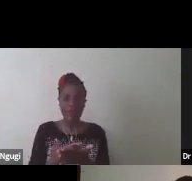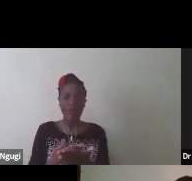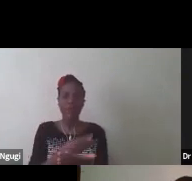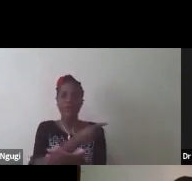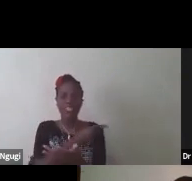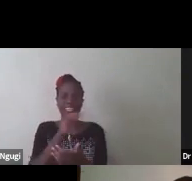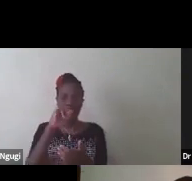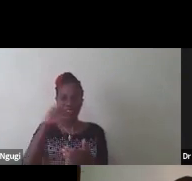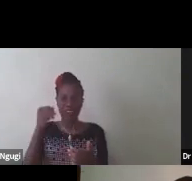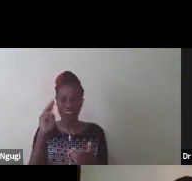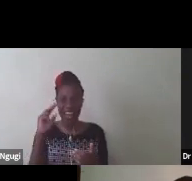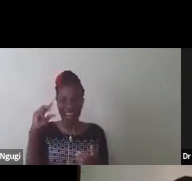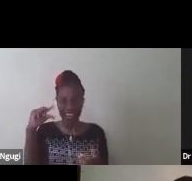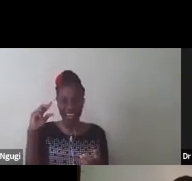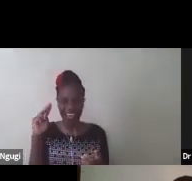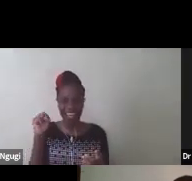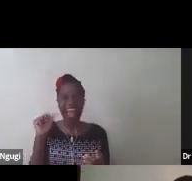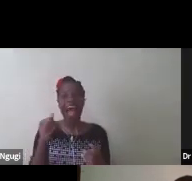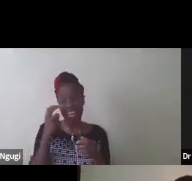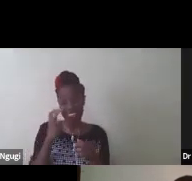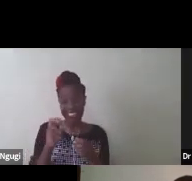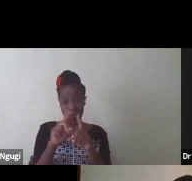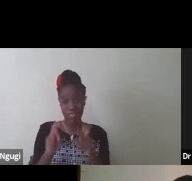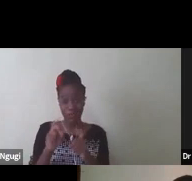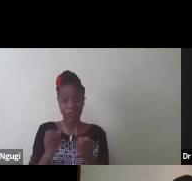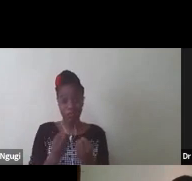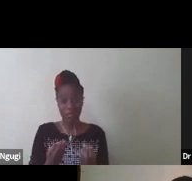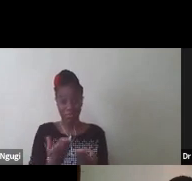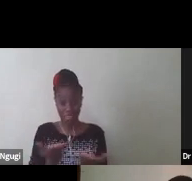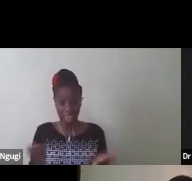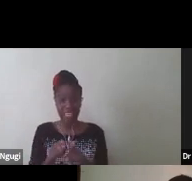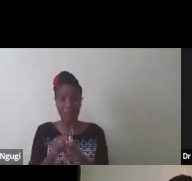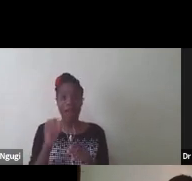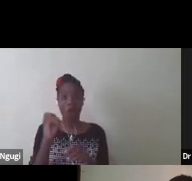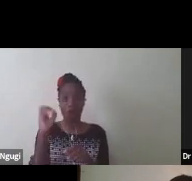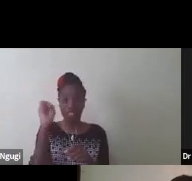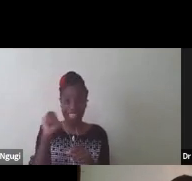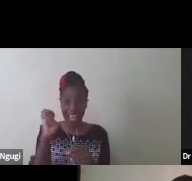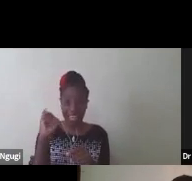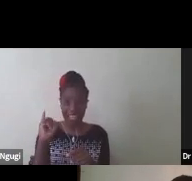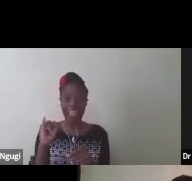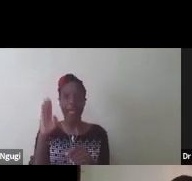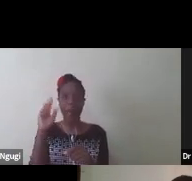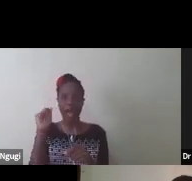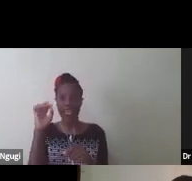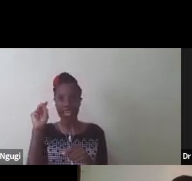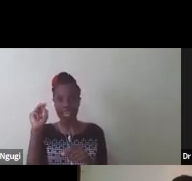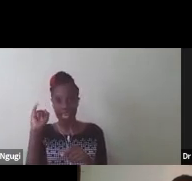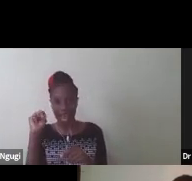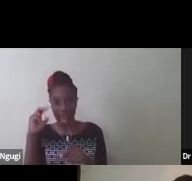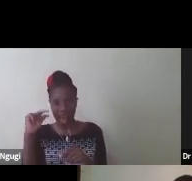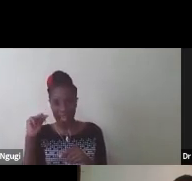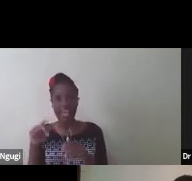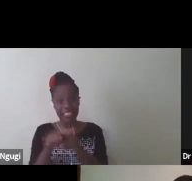lot of questions coming through, and I think Dr. Osei and Dr. Baingana are also answering some of the questions that are being put in the Q&A. You can